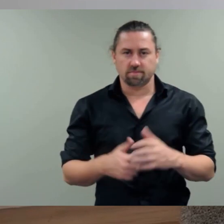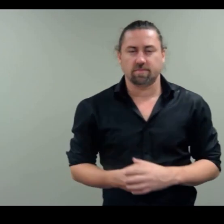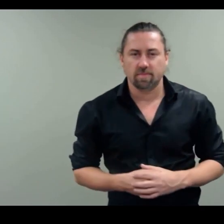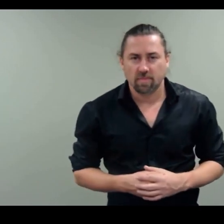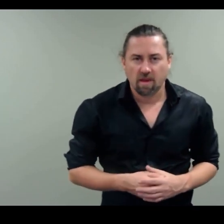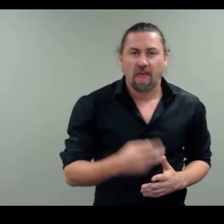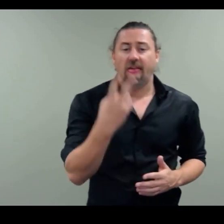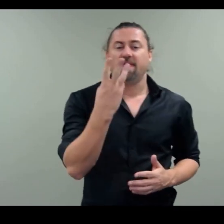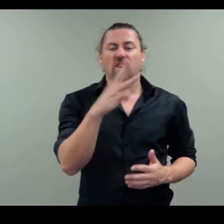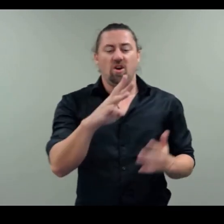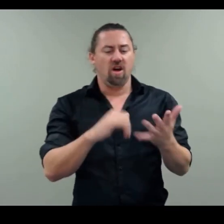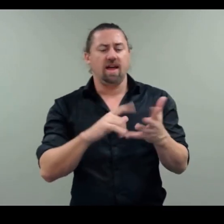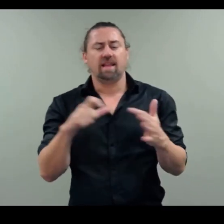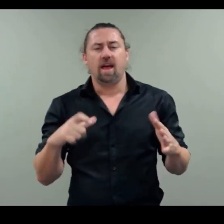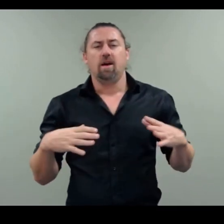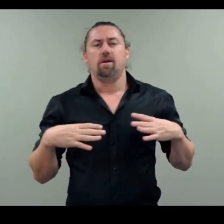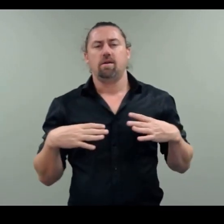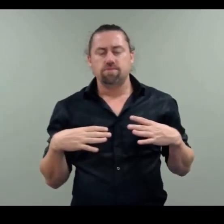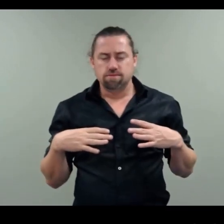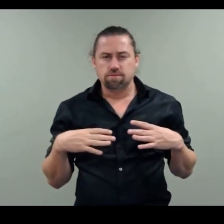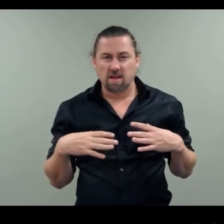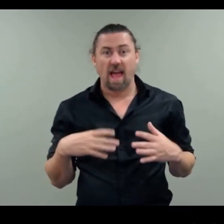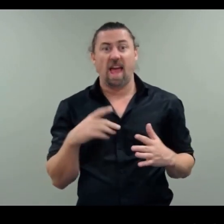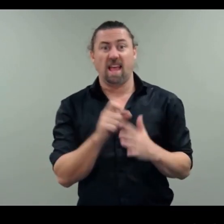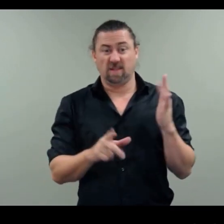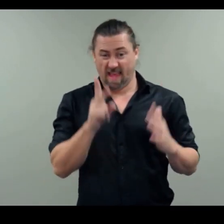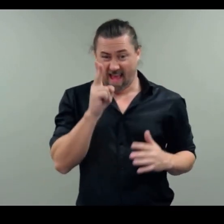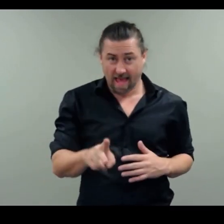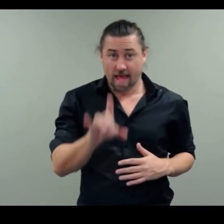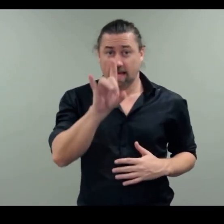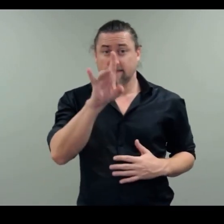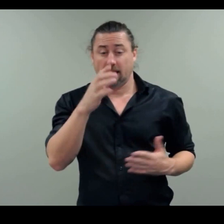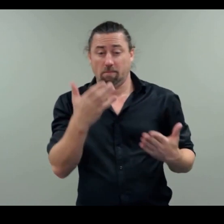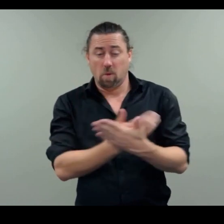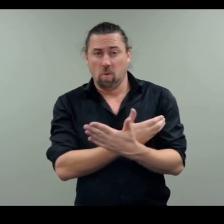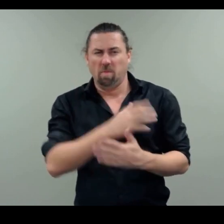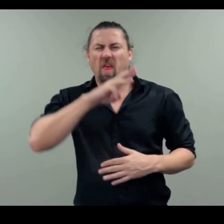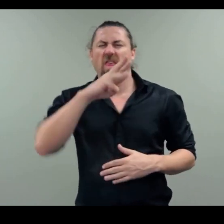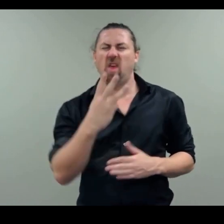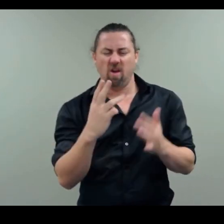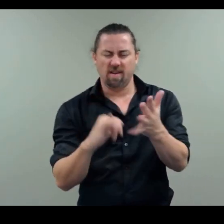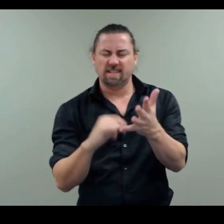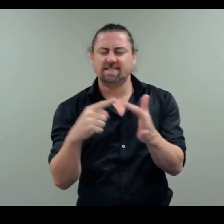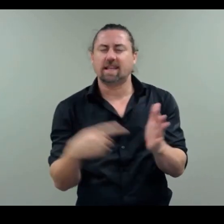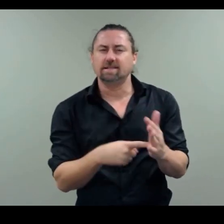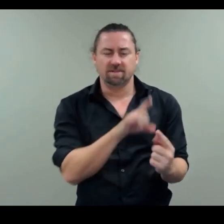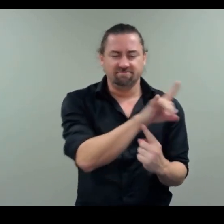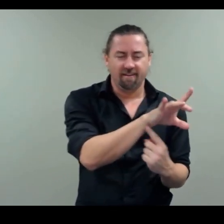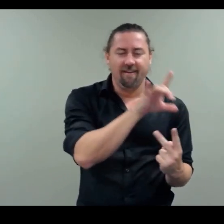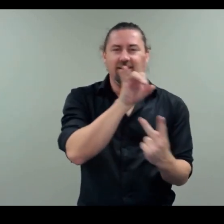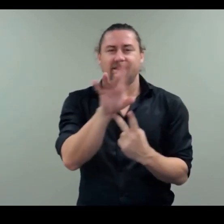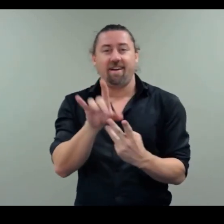Great work. Let's have 30 seconds of rest and then we're going to perform this another 10 times for a third set.